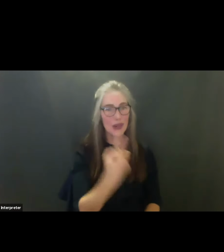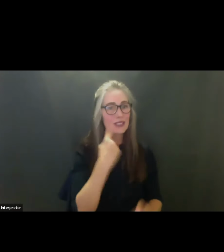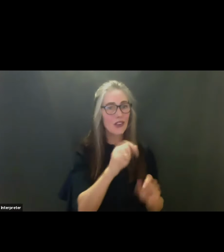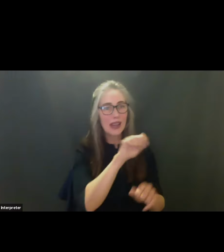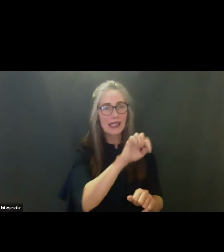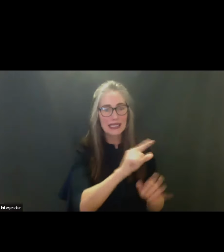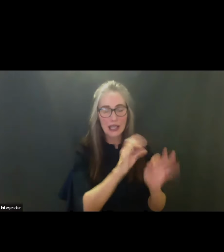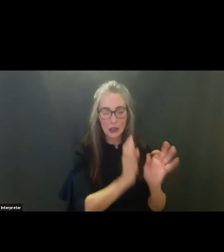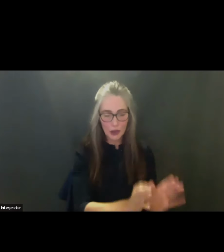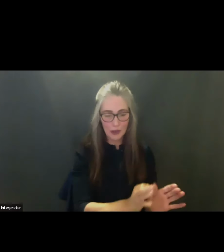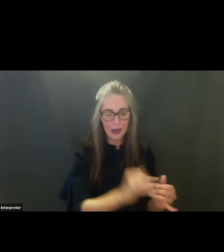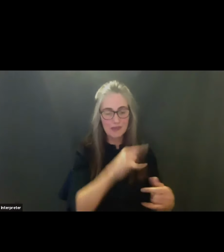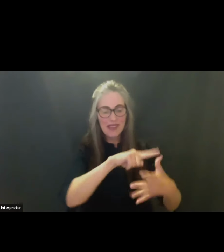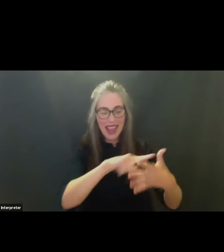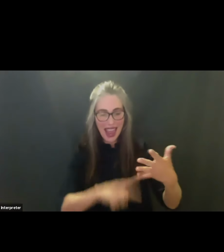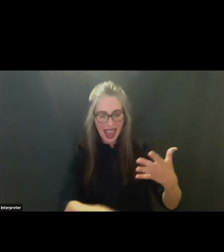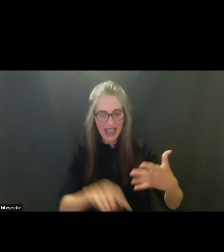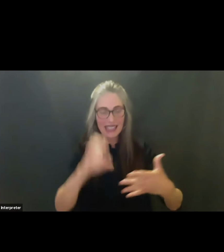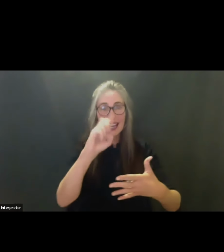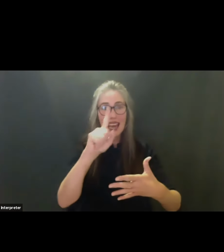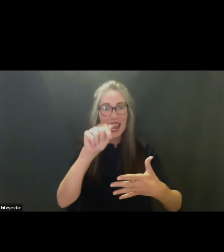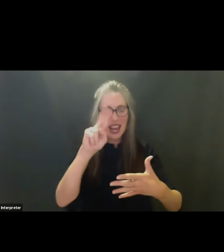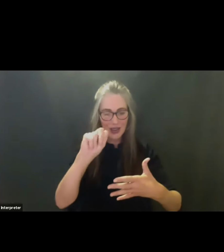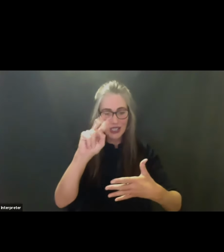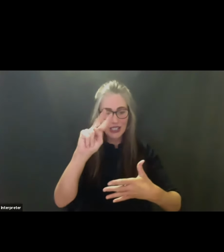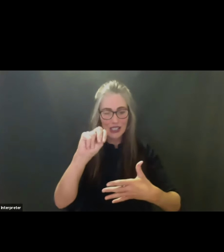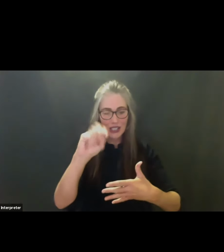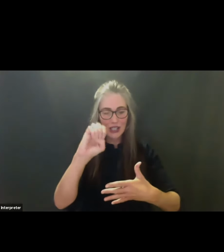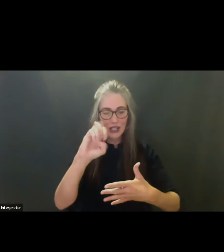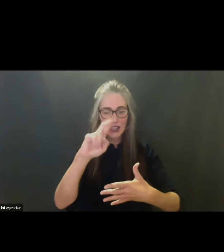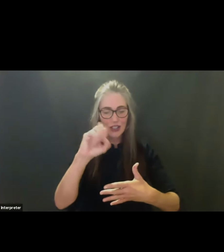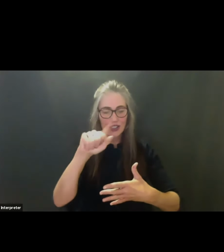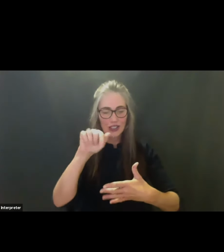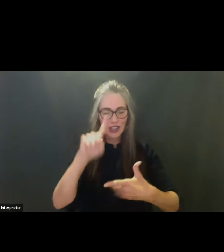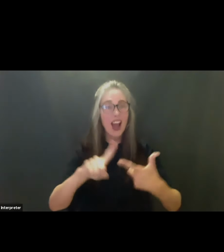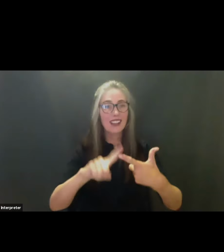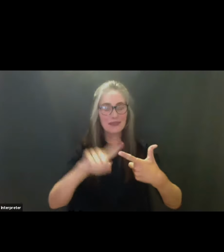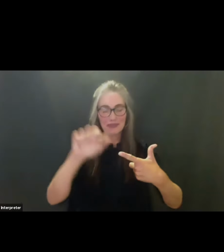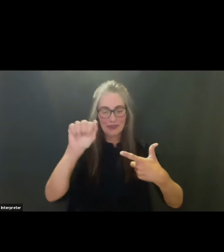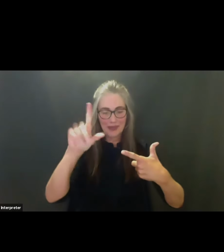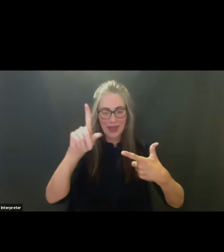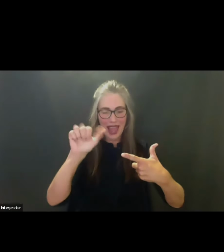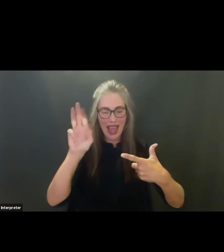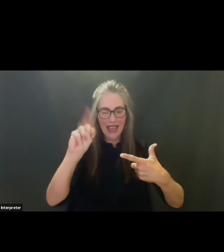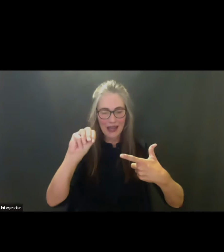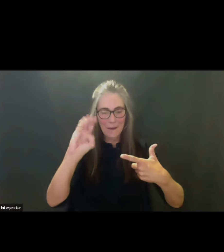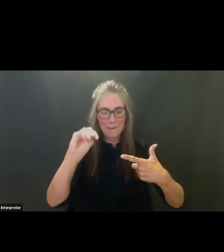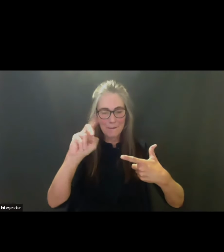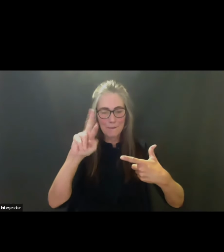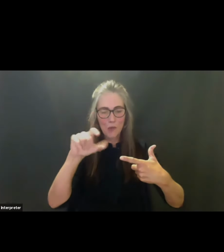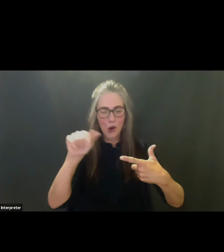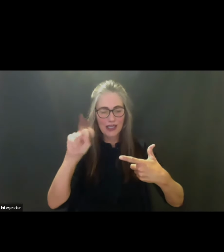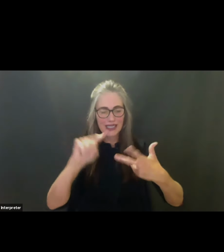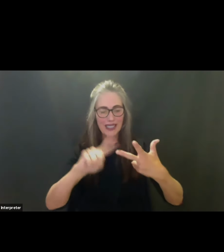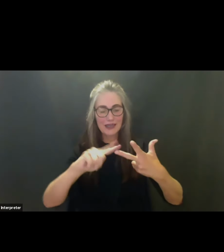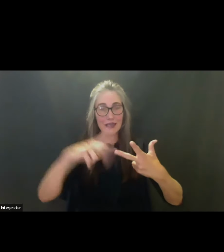Paula Schaefer, all of whom work very hard to make our events run smoothly. And now it's my pleasure to introduce our